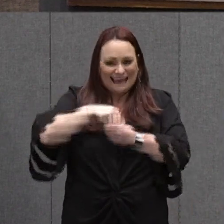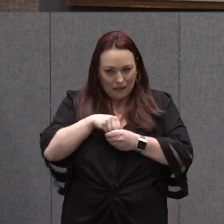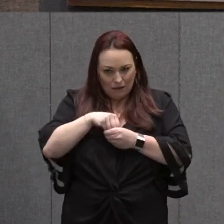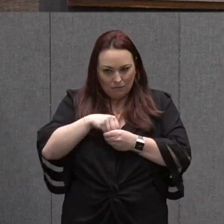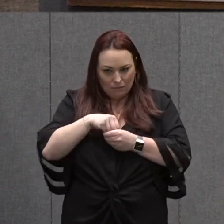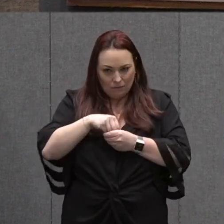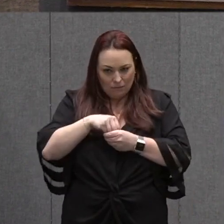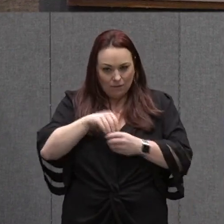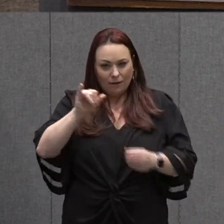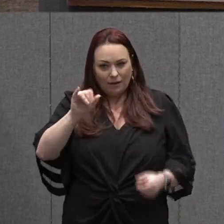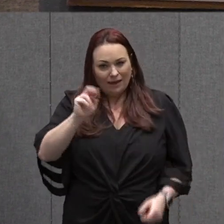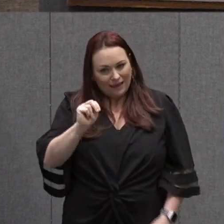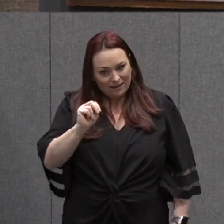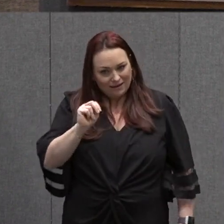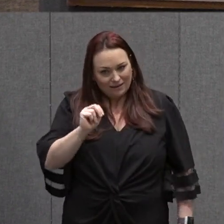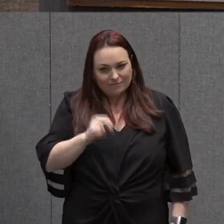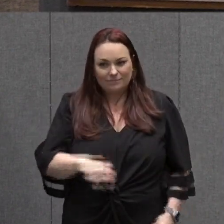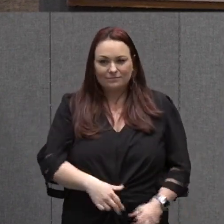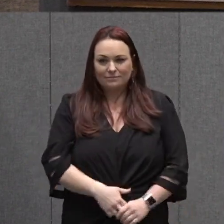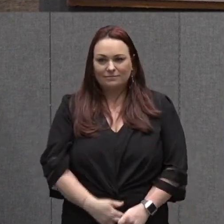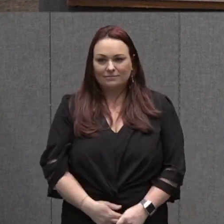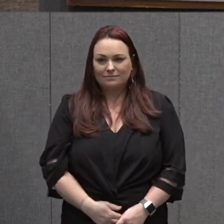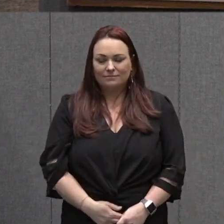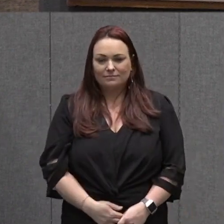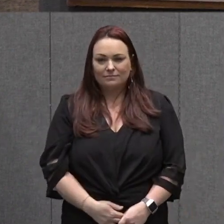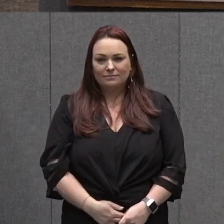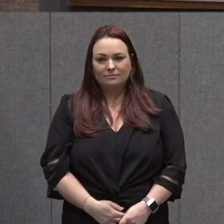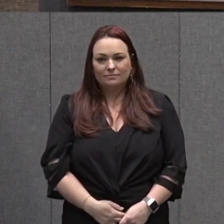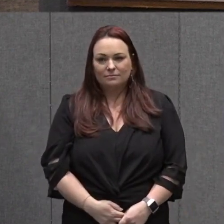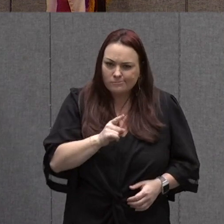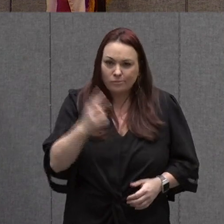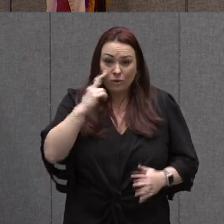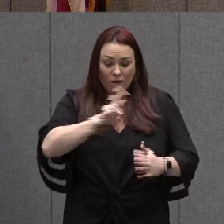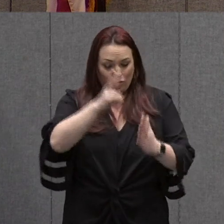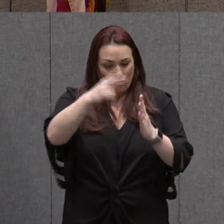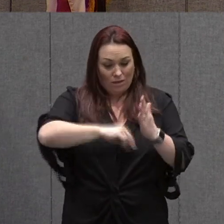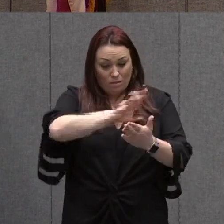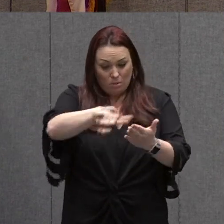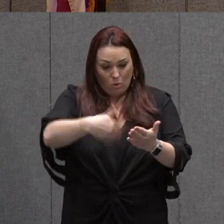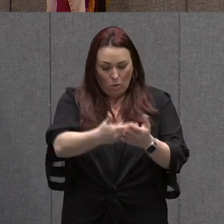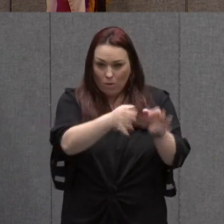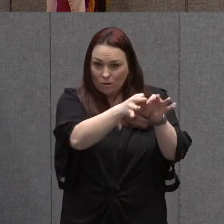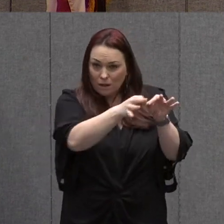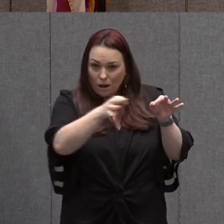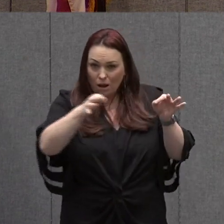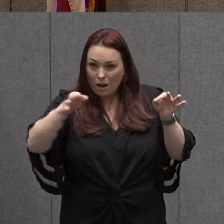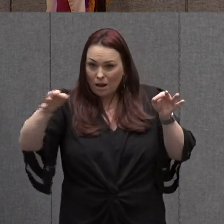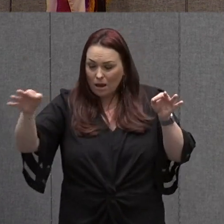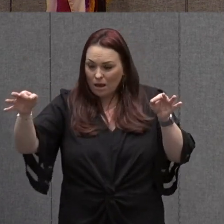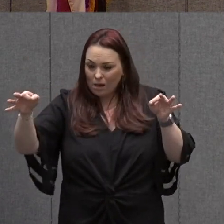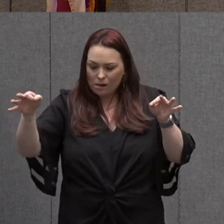Great job, learners. We figured it out using our reading skills, our fluency, and our comprehension.